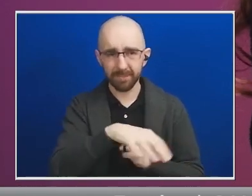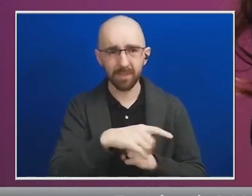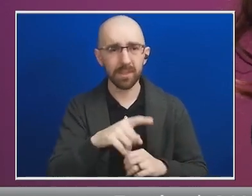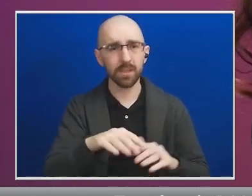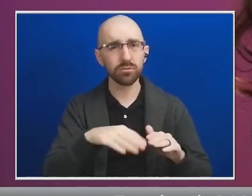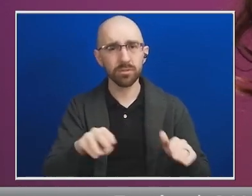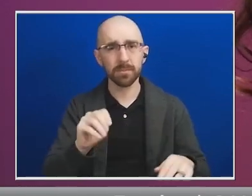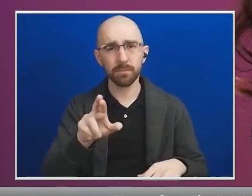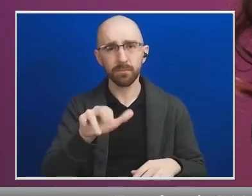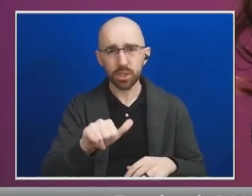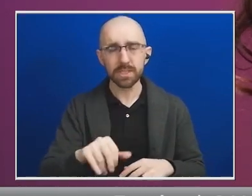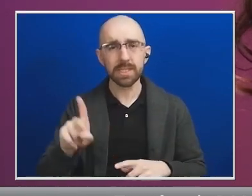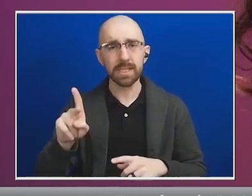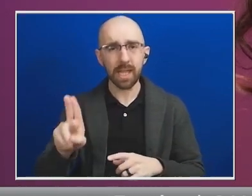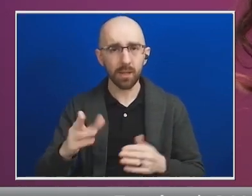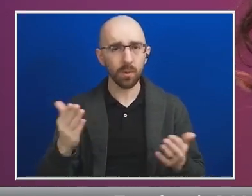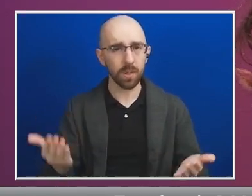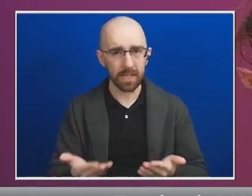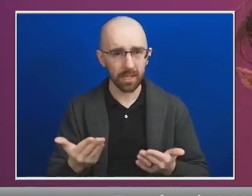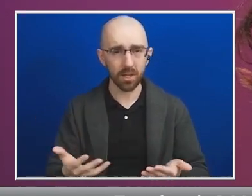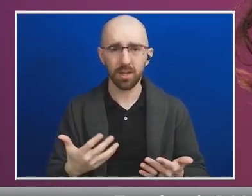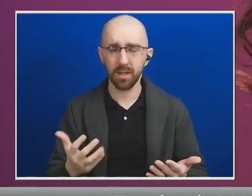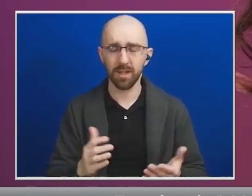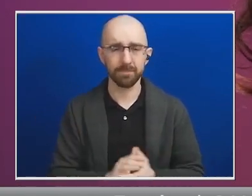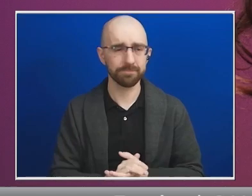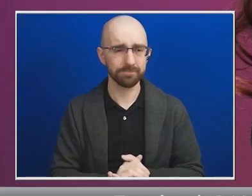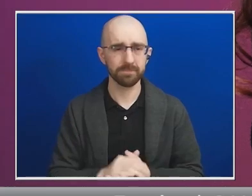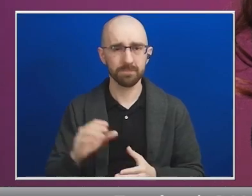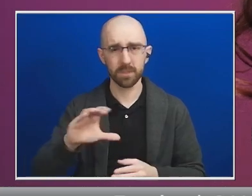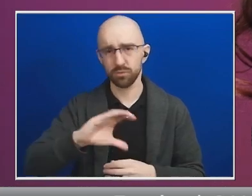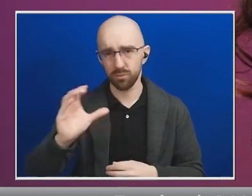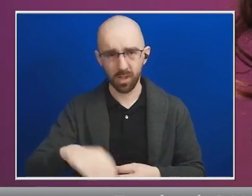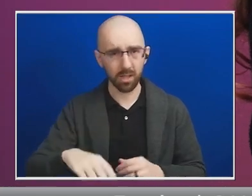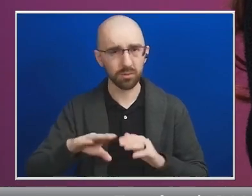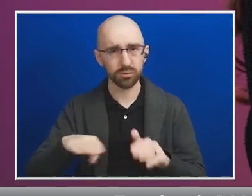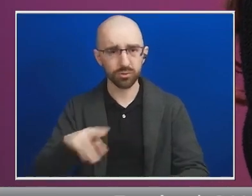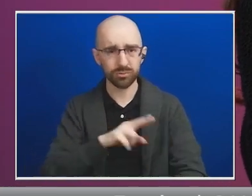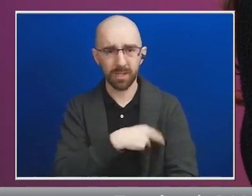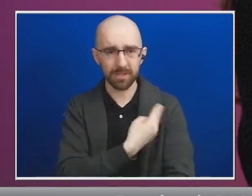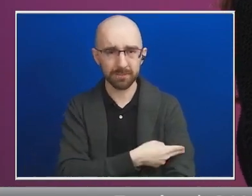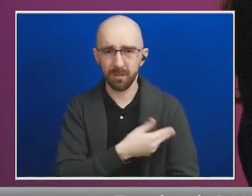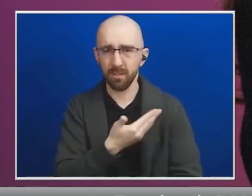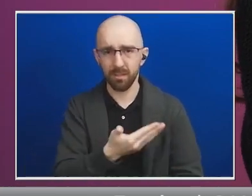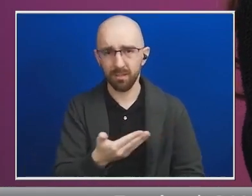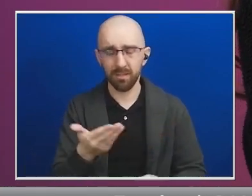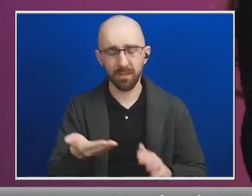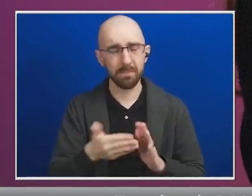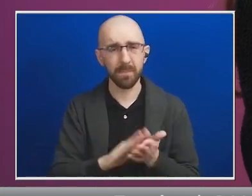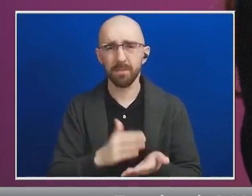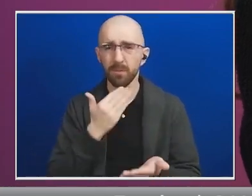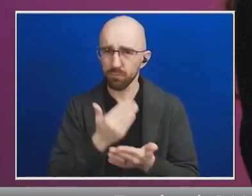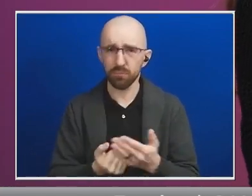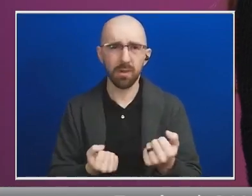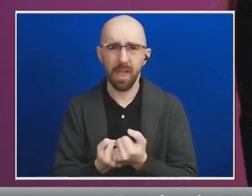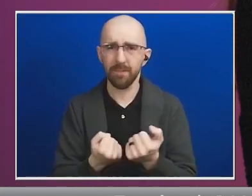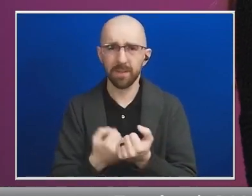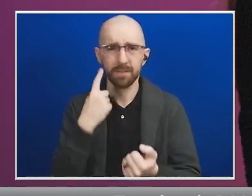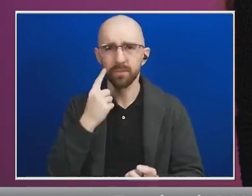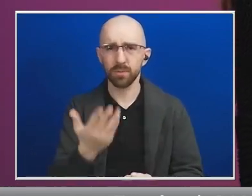here, in Chicago, Children's Hospital, they become your great advocates. So, as a